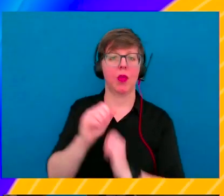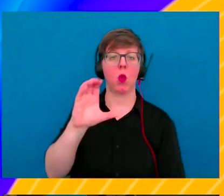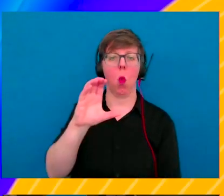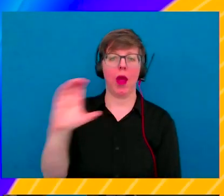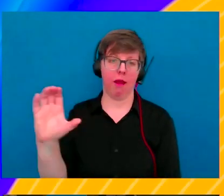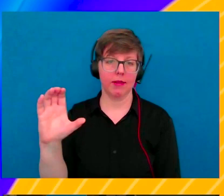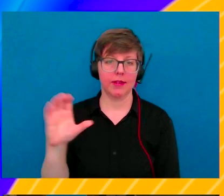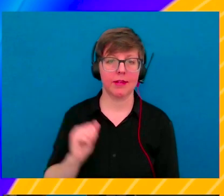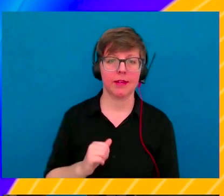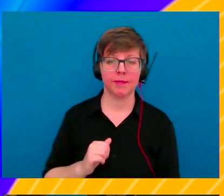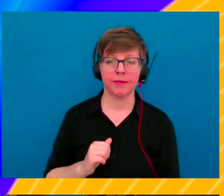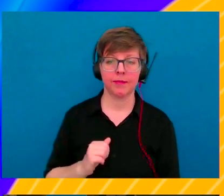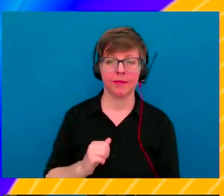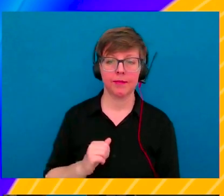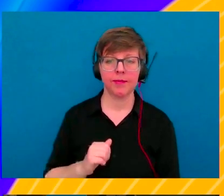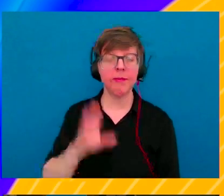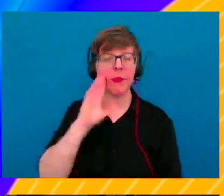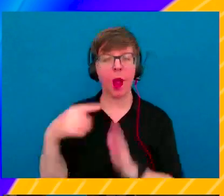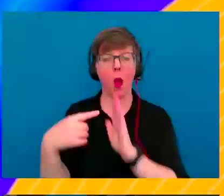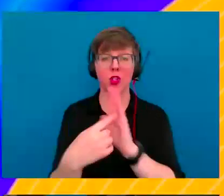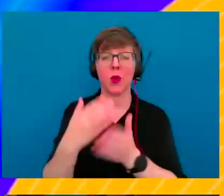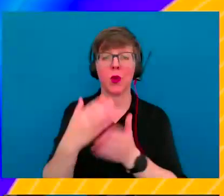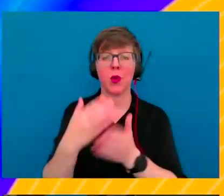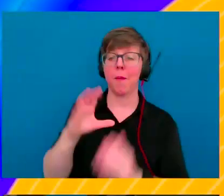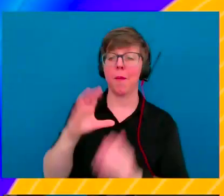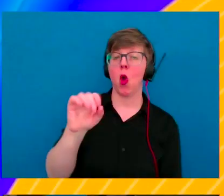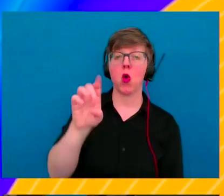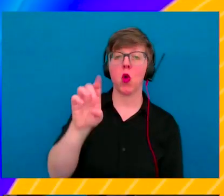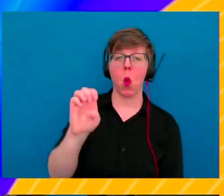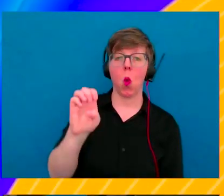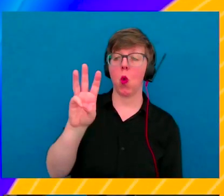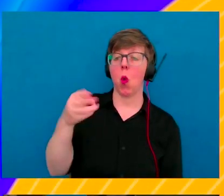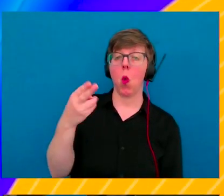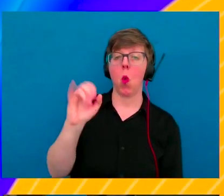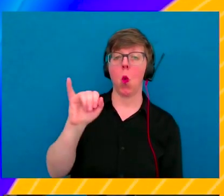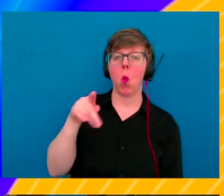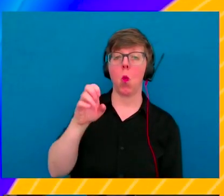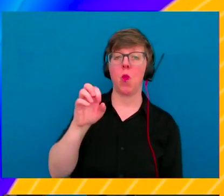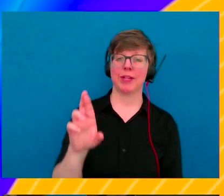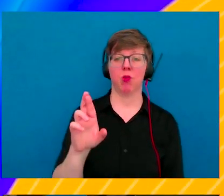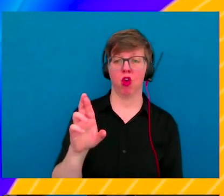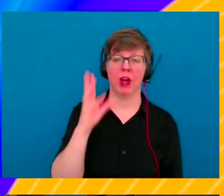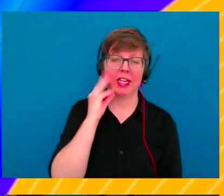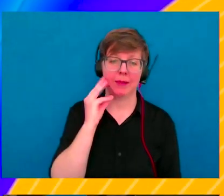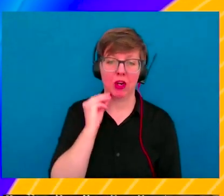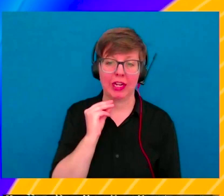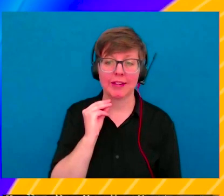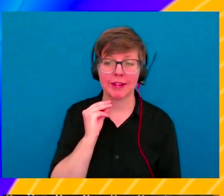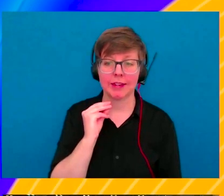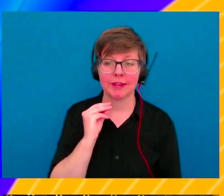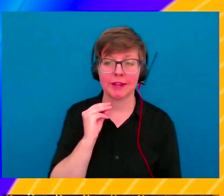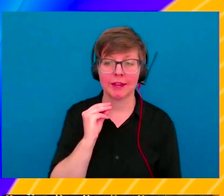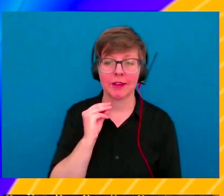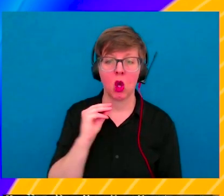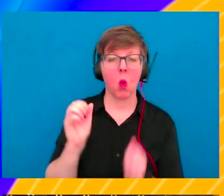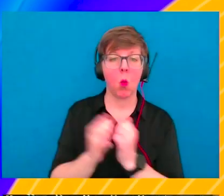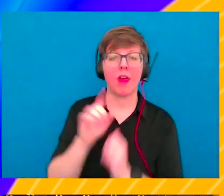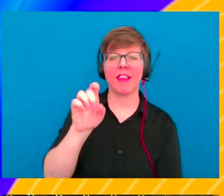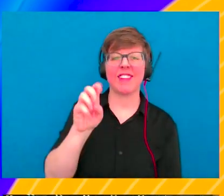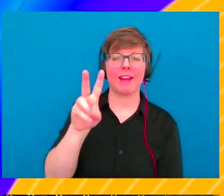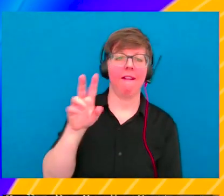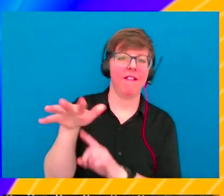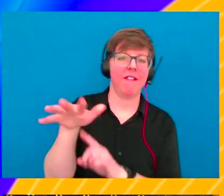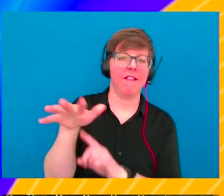some Code Whisperer experiences using dev environments. Cool. So we'll go through those couple things. Yeah, I'm glad you brought this up and showed all of